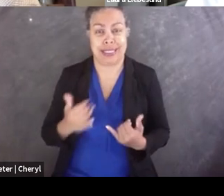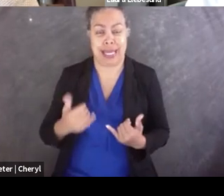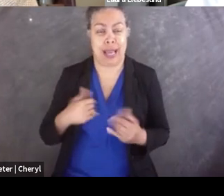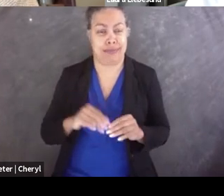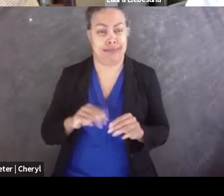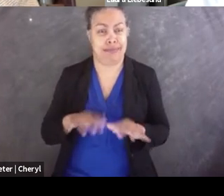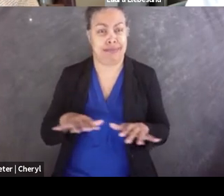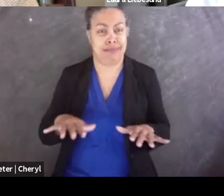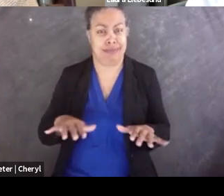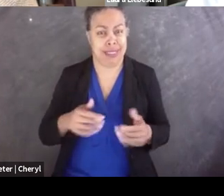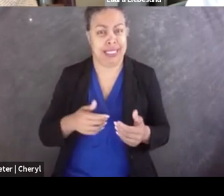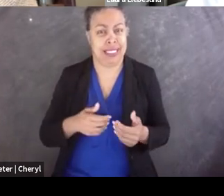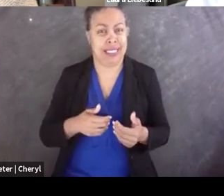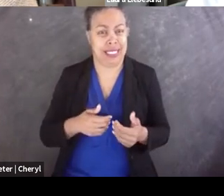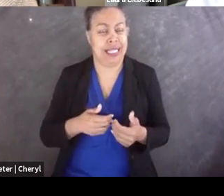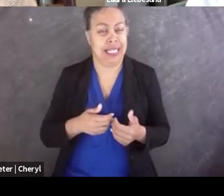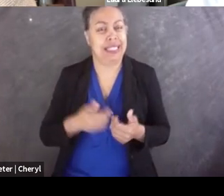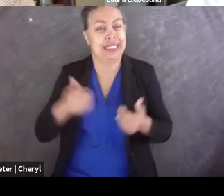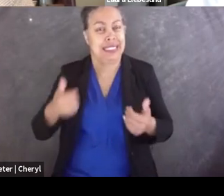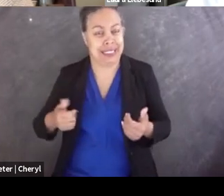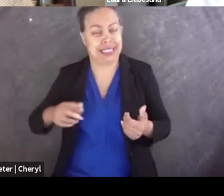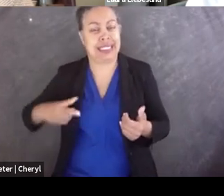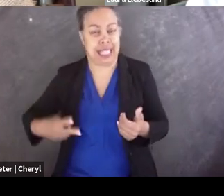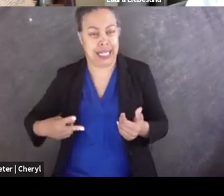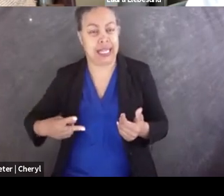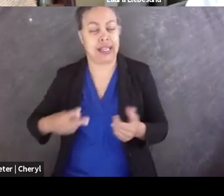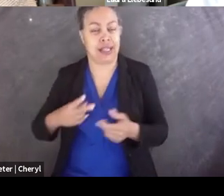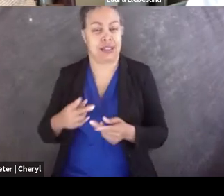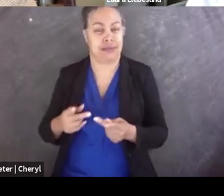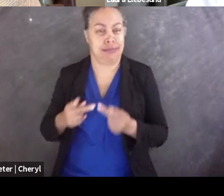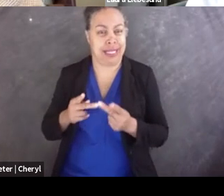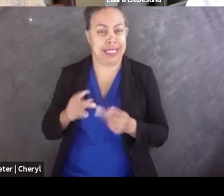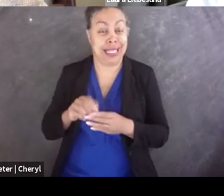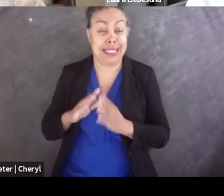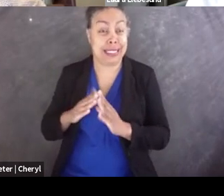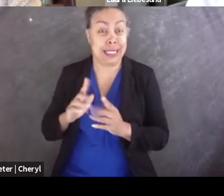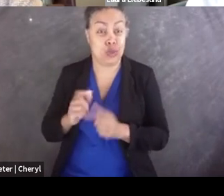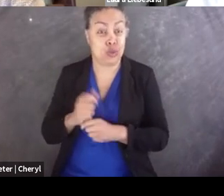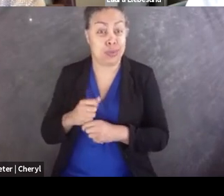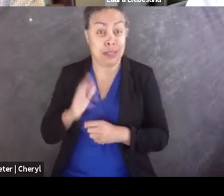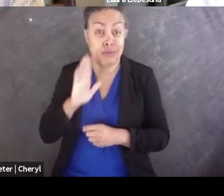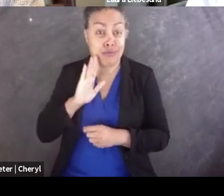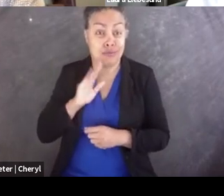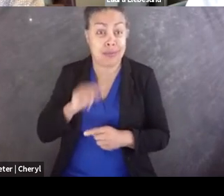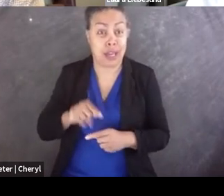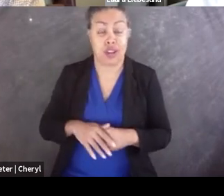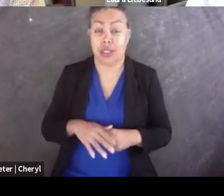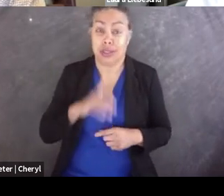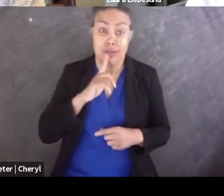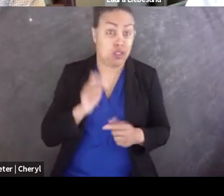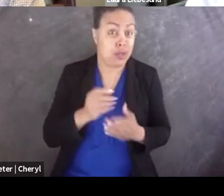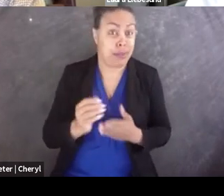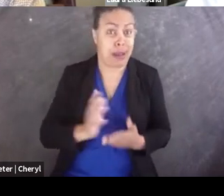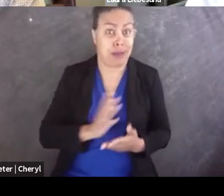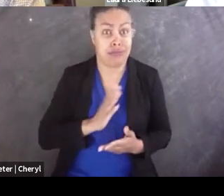a separate brewing facility elsewhere in the city, and you can get Right Proper beers